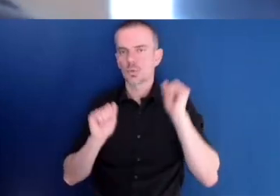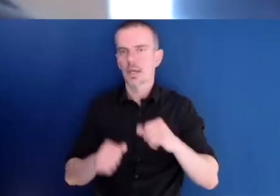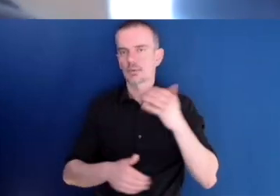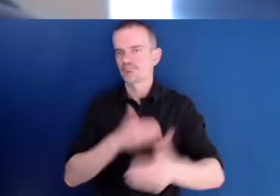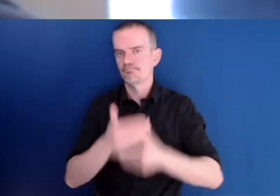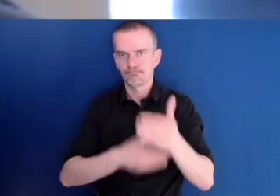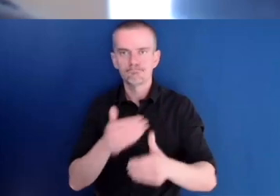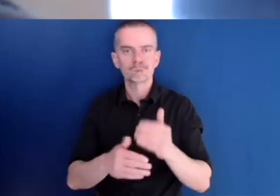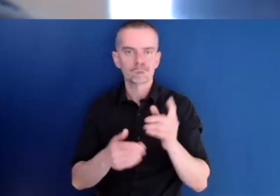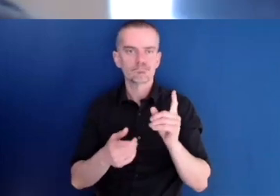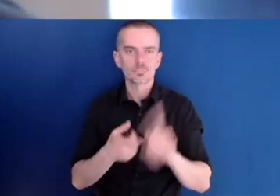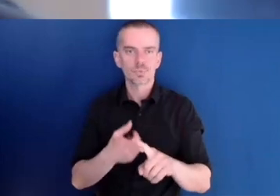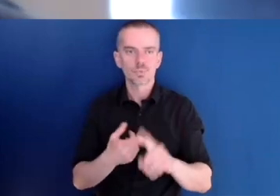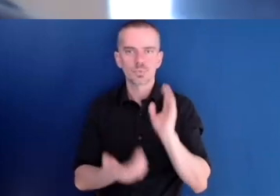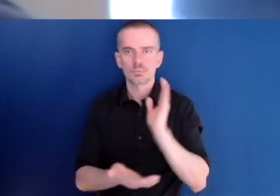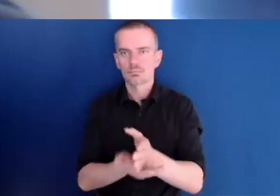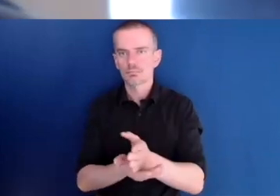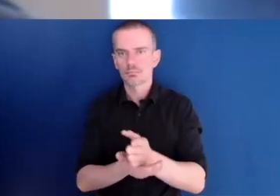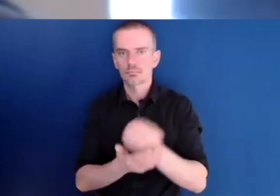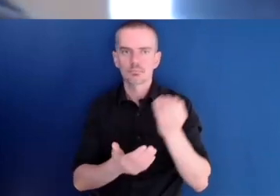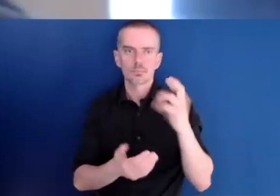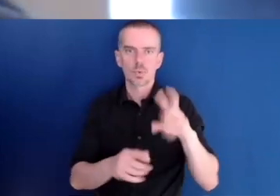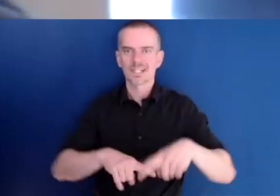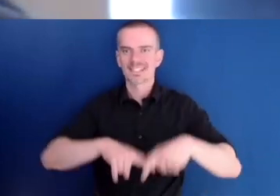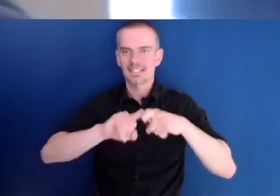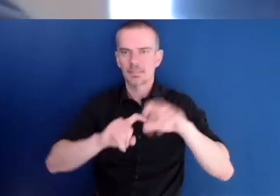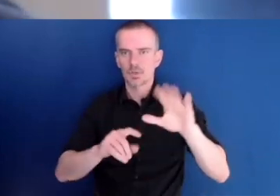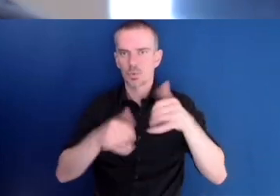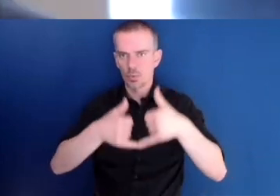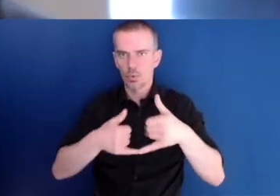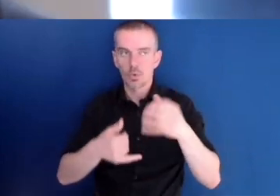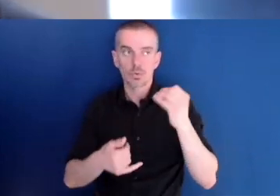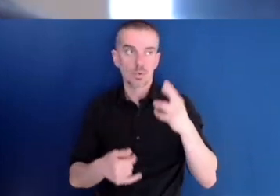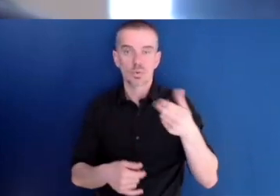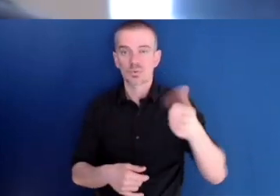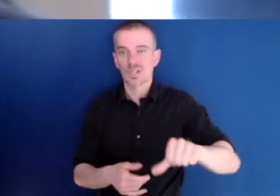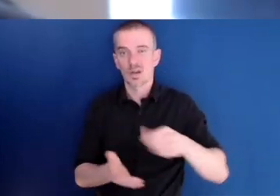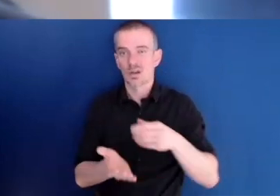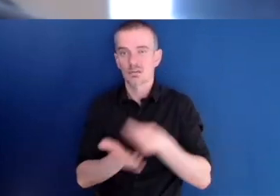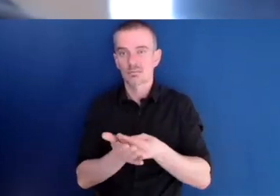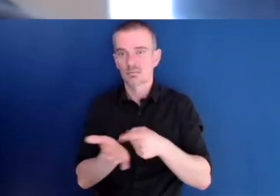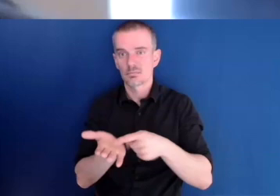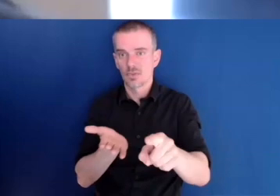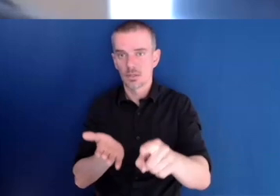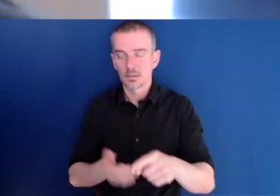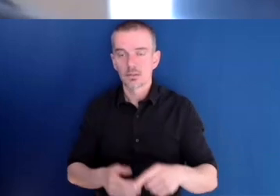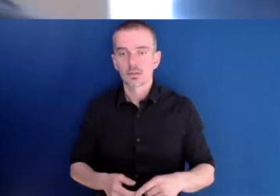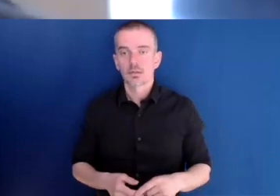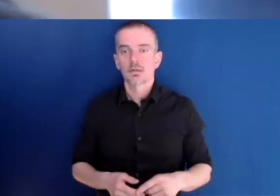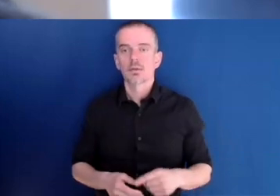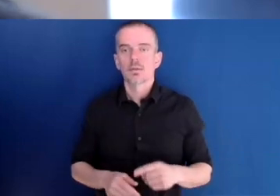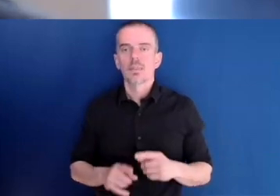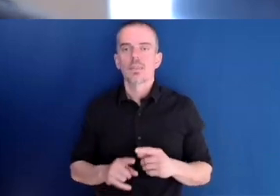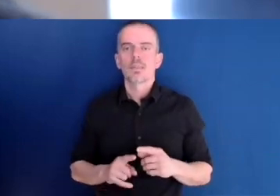take to halt or suspend your award or deny funding. So, but